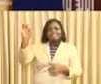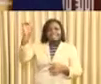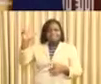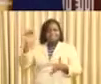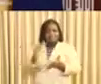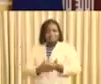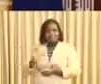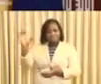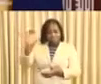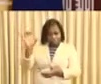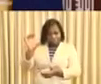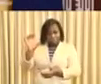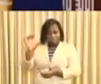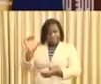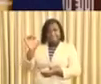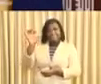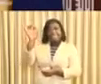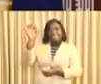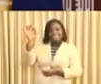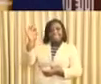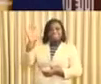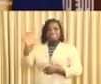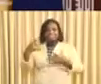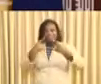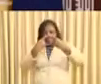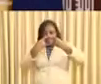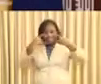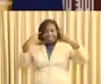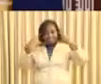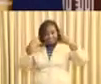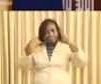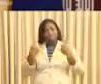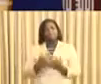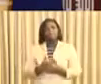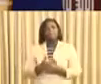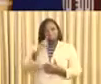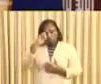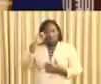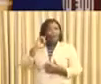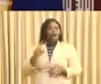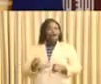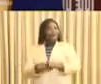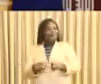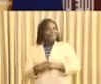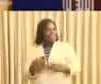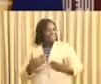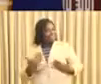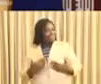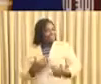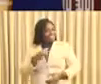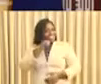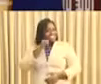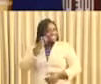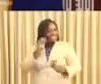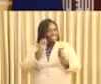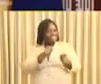83,595 face masks. We're also grateful for yesterday's gift of medical supplies from the government